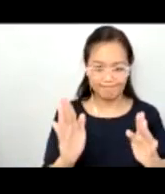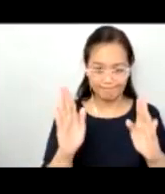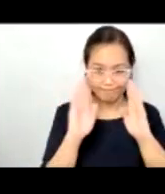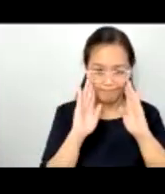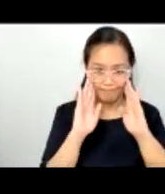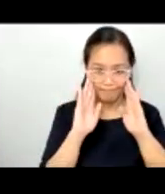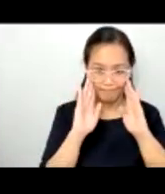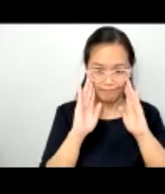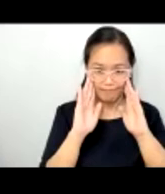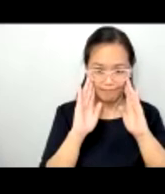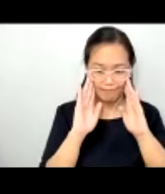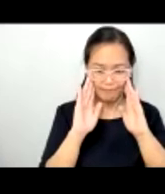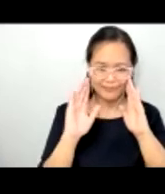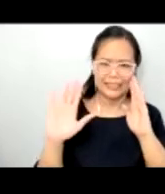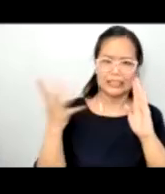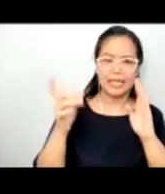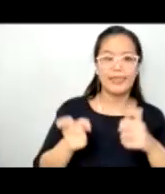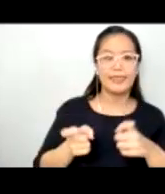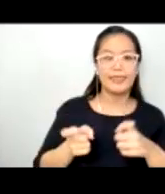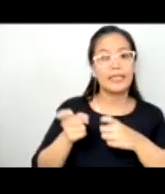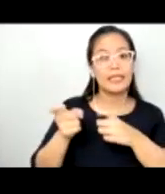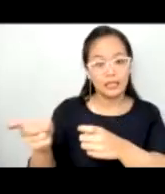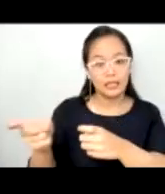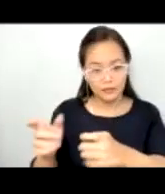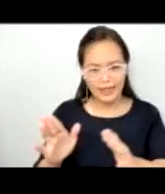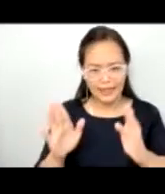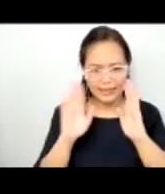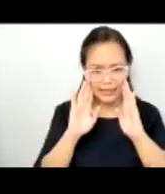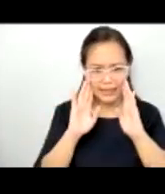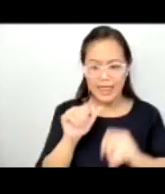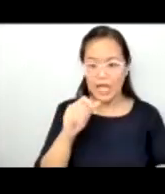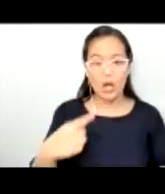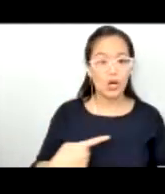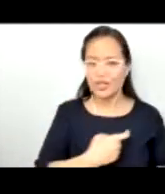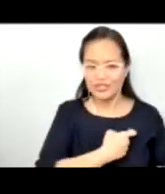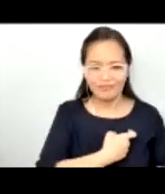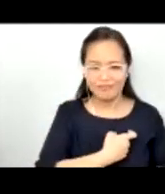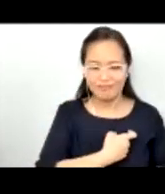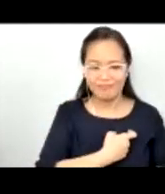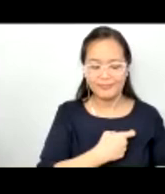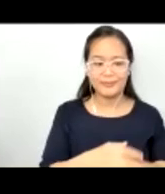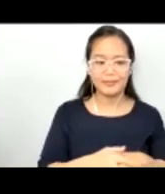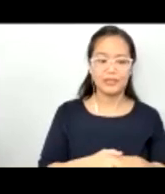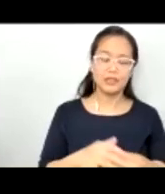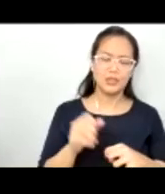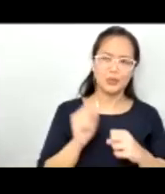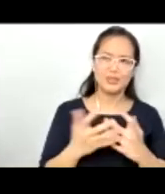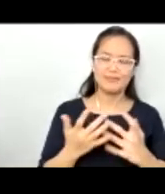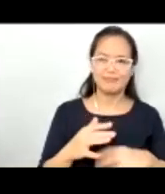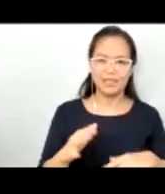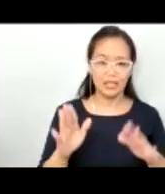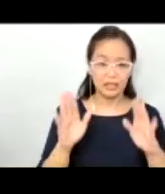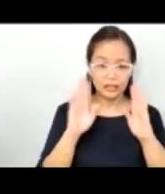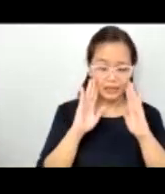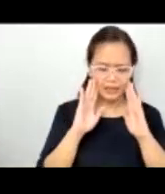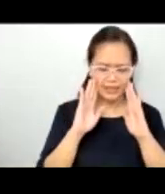listening is a form of concession which will not hurt you. And so listening, as he said, may be